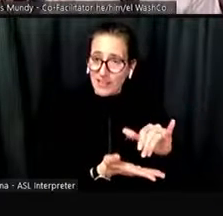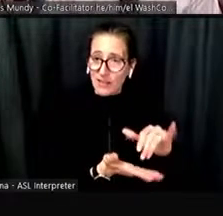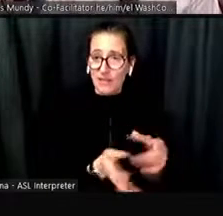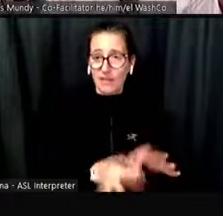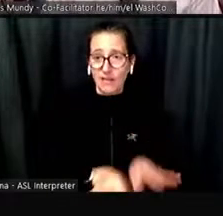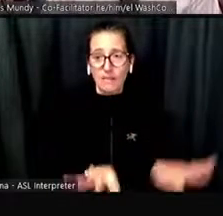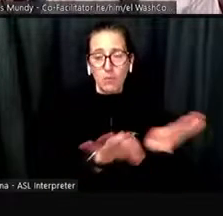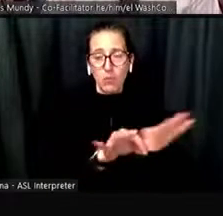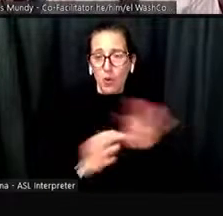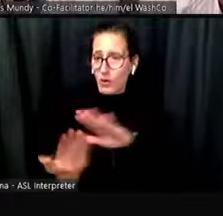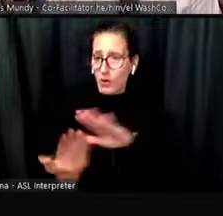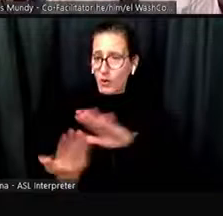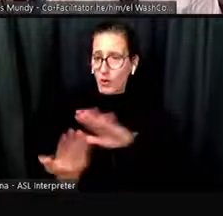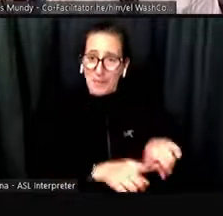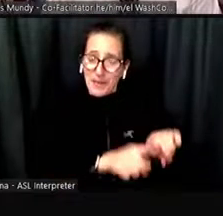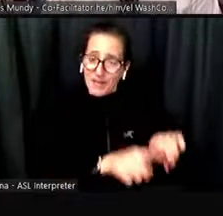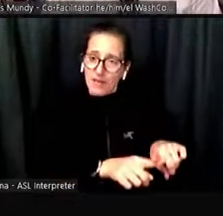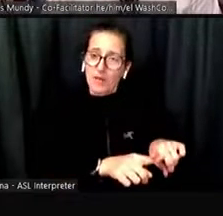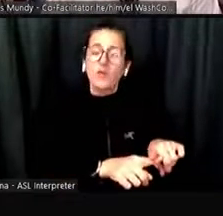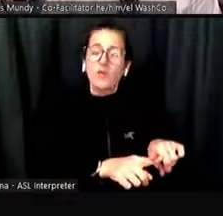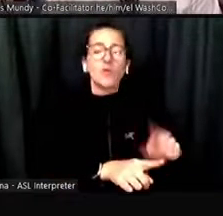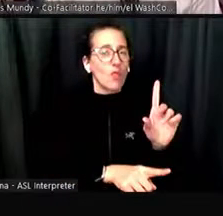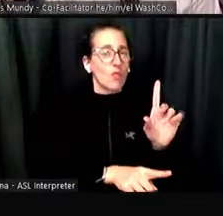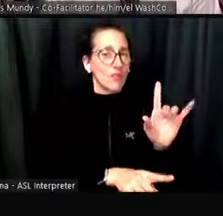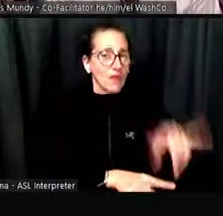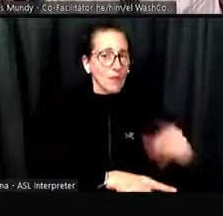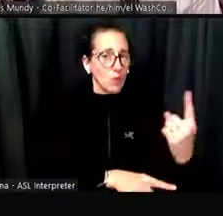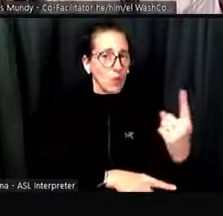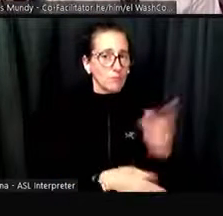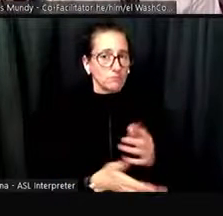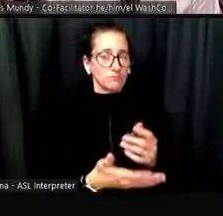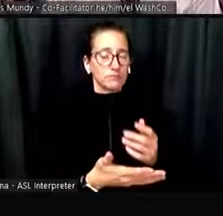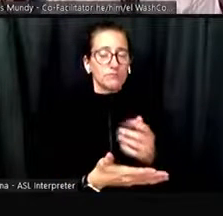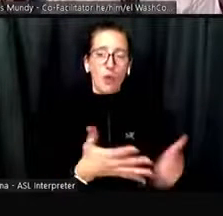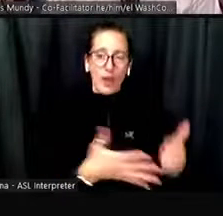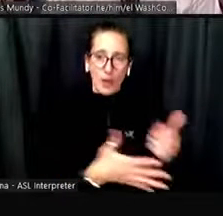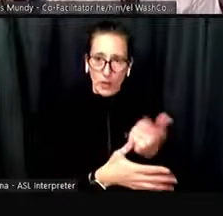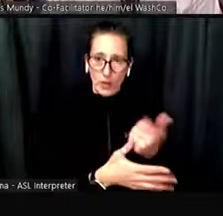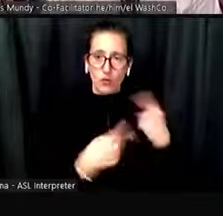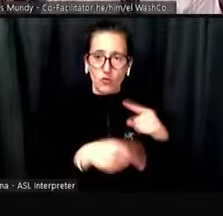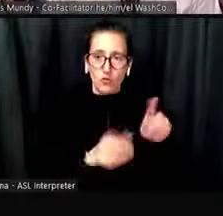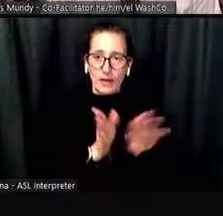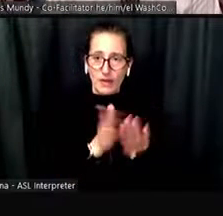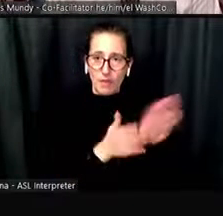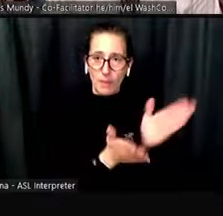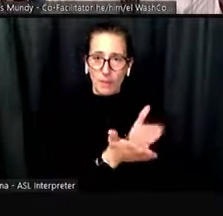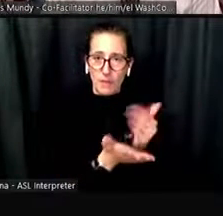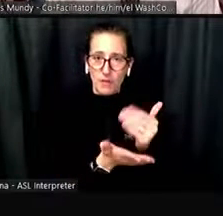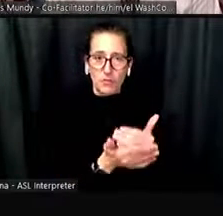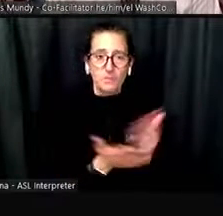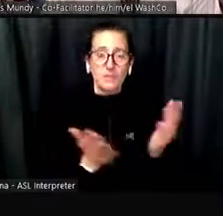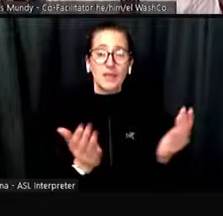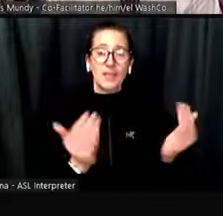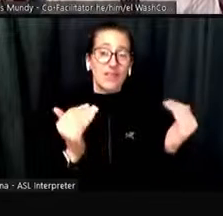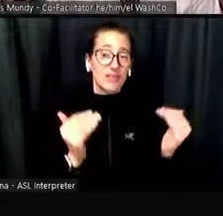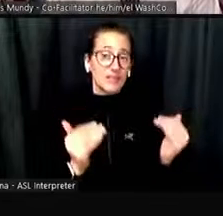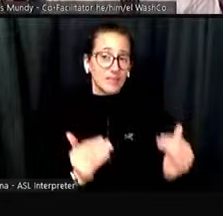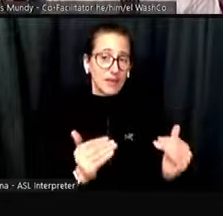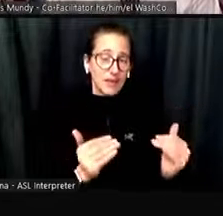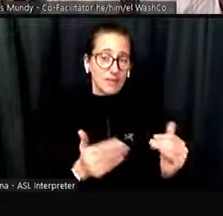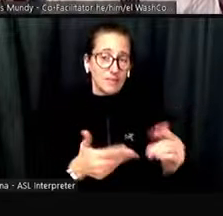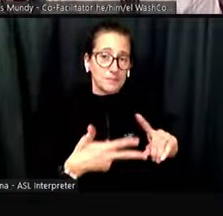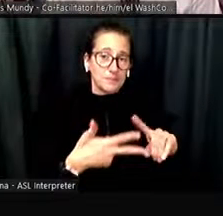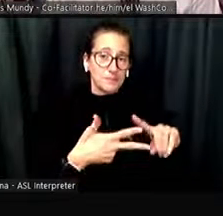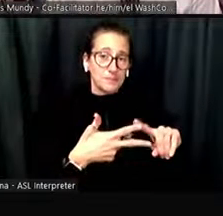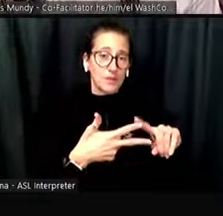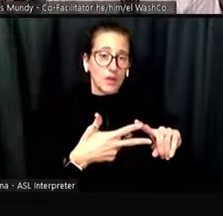is one of the priorities that we are attributing to this budget. And then the second area is caution. It's looking forward into later this fiscal year,